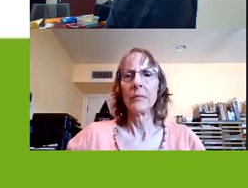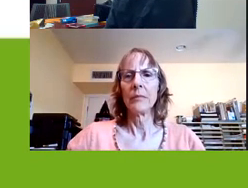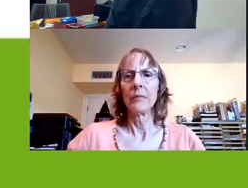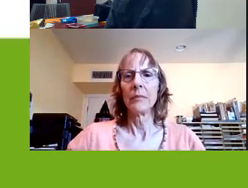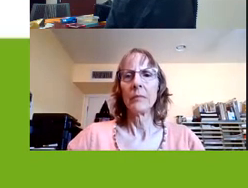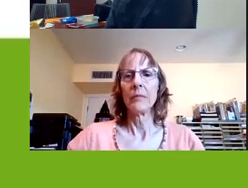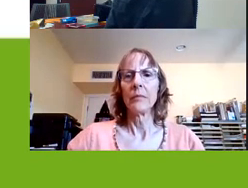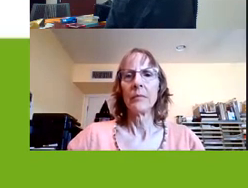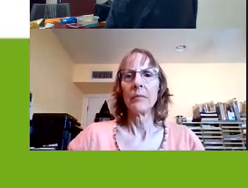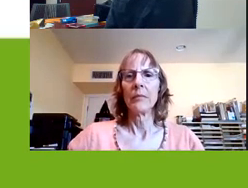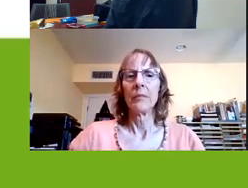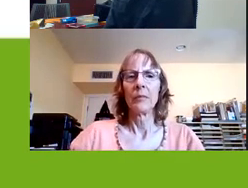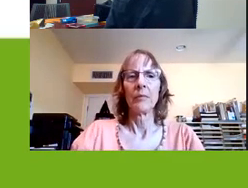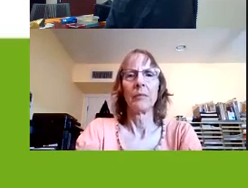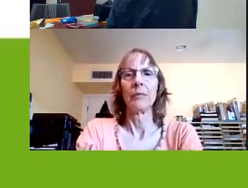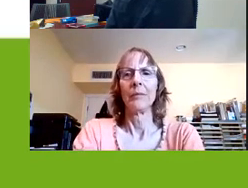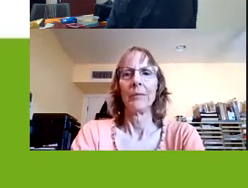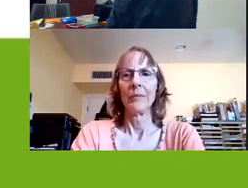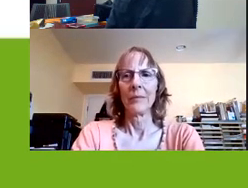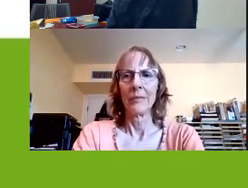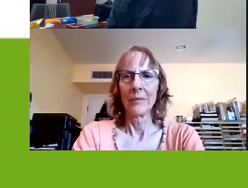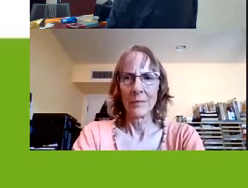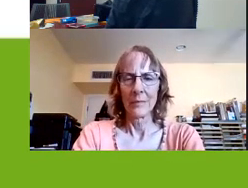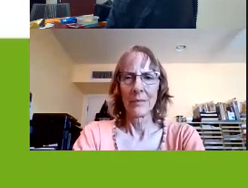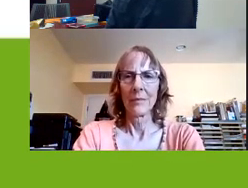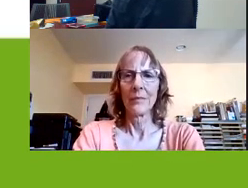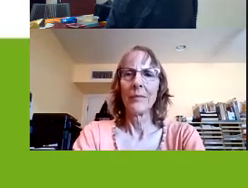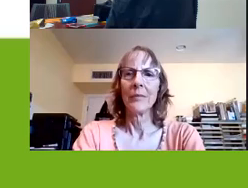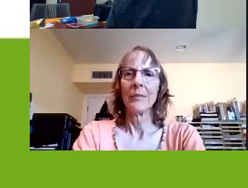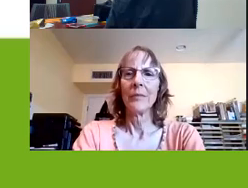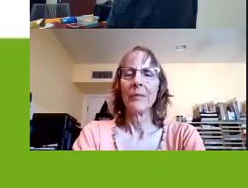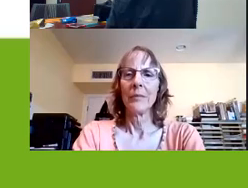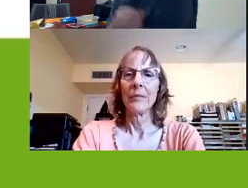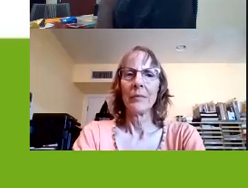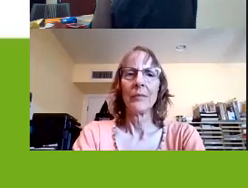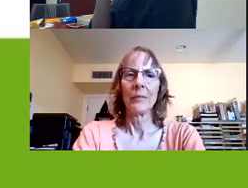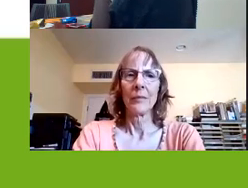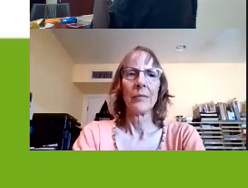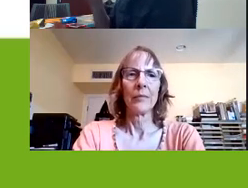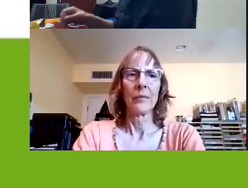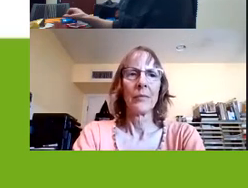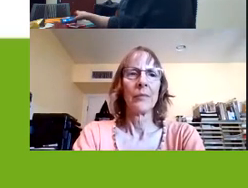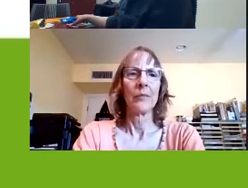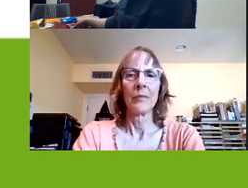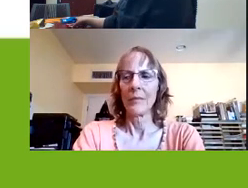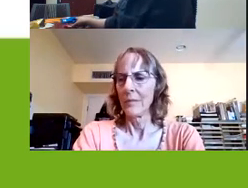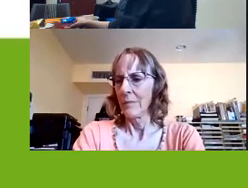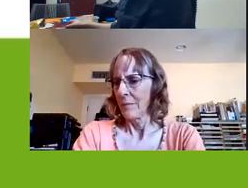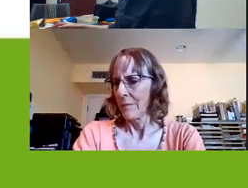lighthearted example, but again, the TAR Continuum model can be used for virtually anything. And again, we hope that